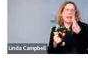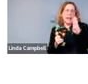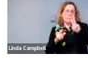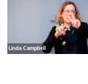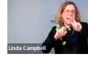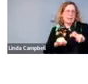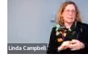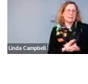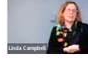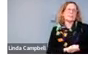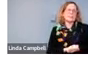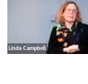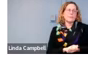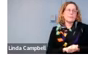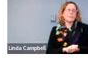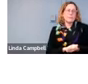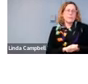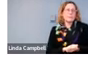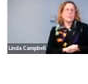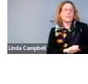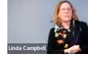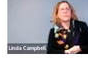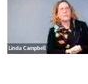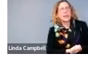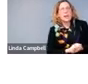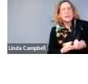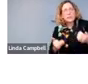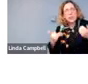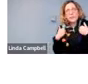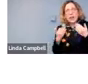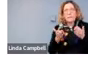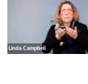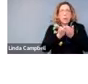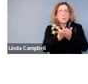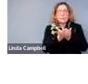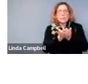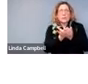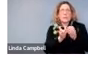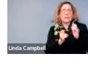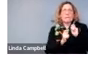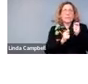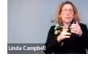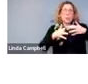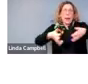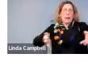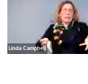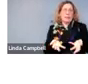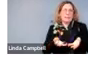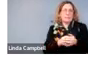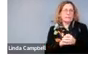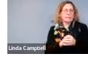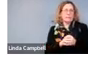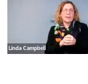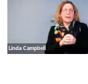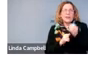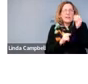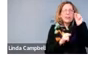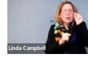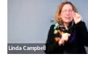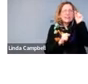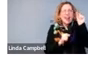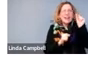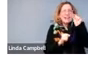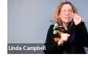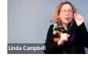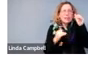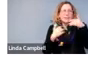fine to collect these and bring them back to the lab for analysis. And so if you have a boat with a fishing live